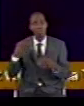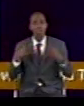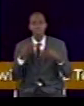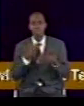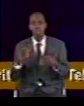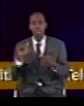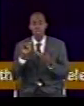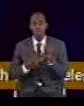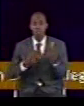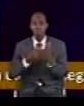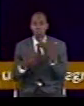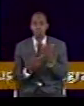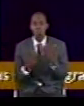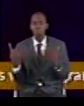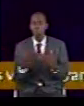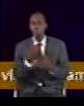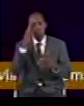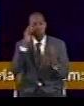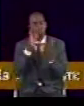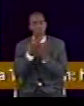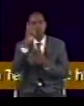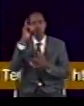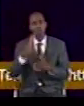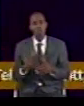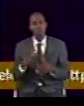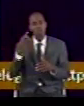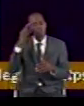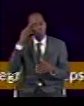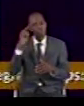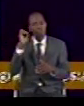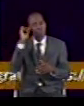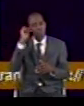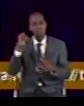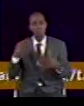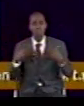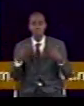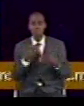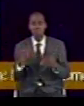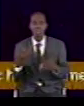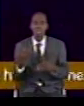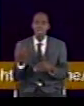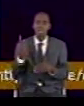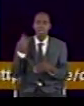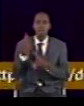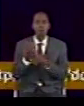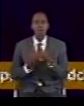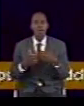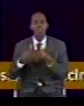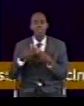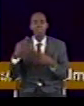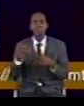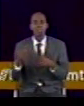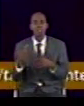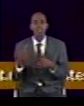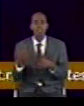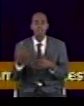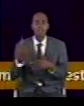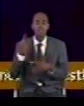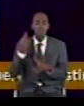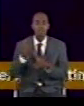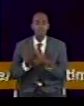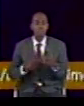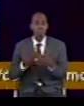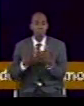believing God for his testimony. But last month, after the last global crusade at Ibadan, we noticed